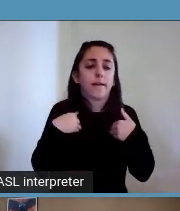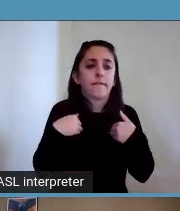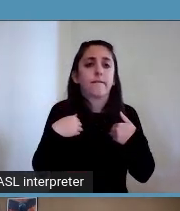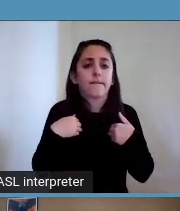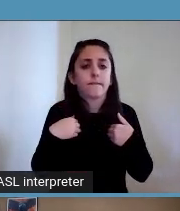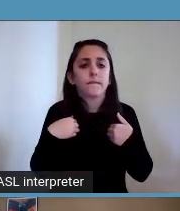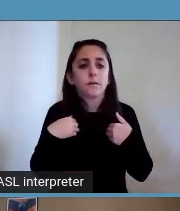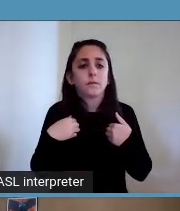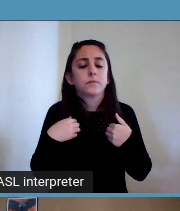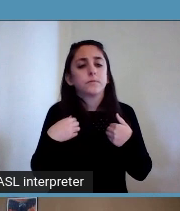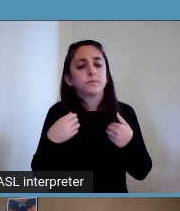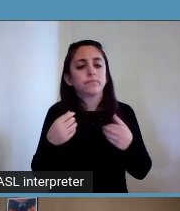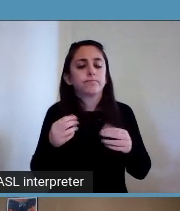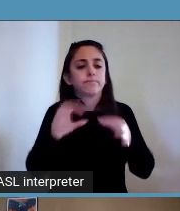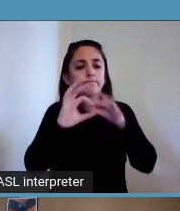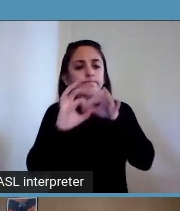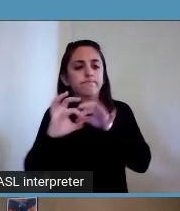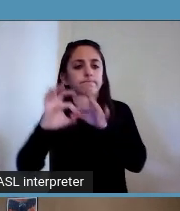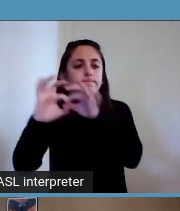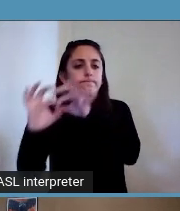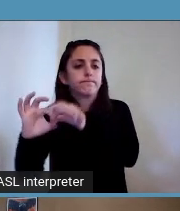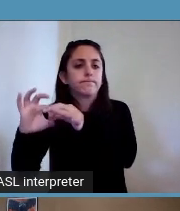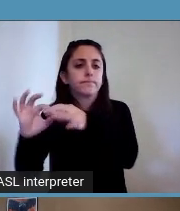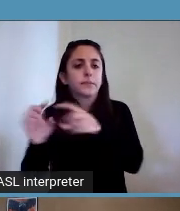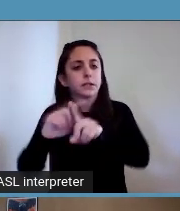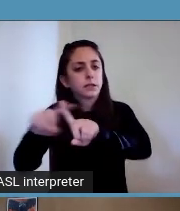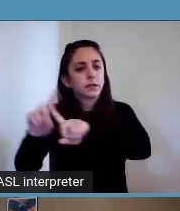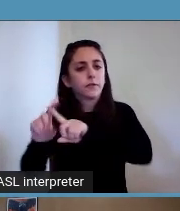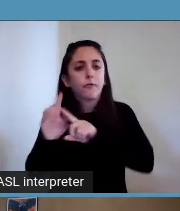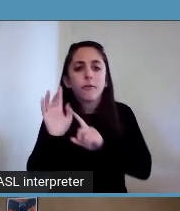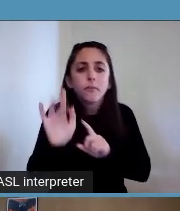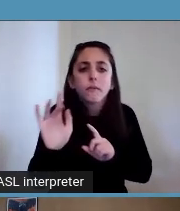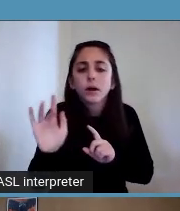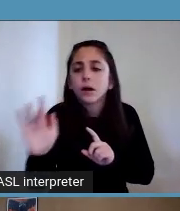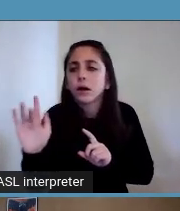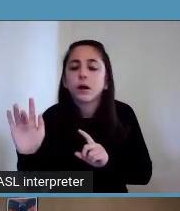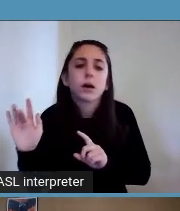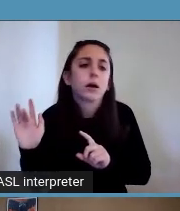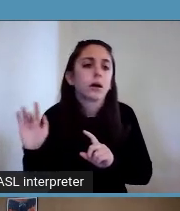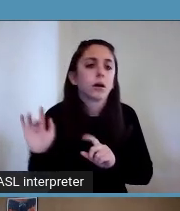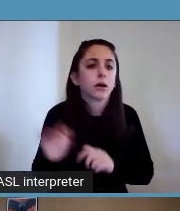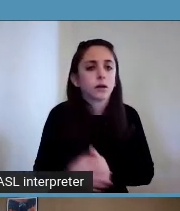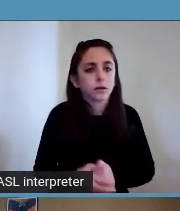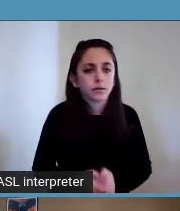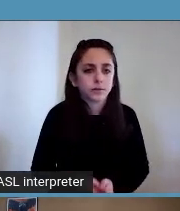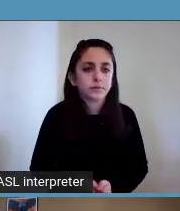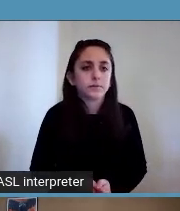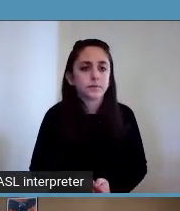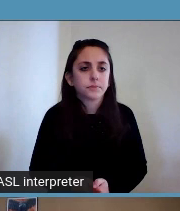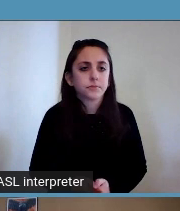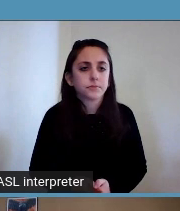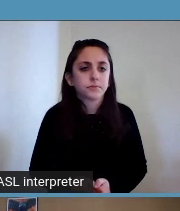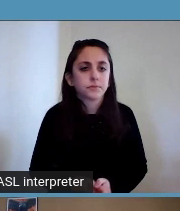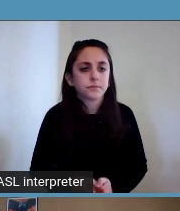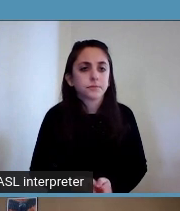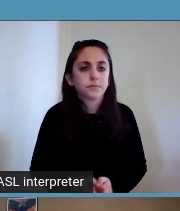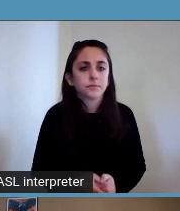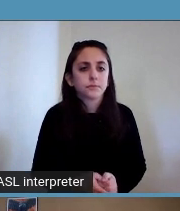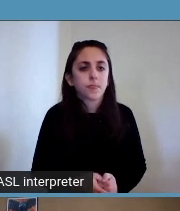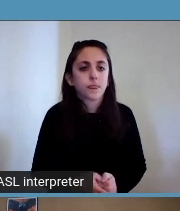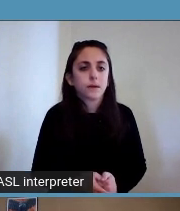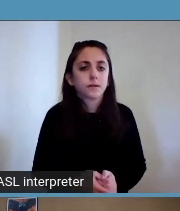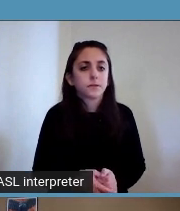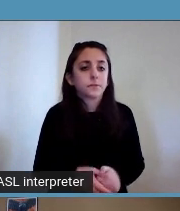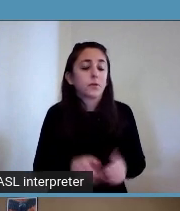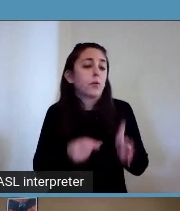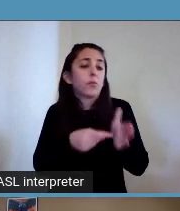tell people to link to from our social media accounts. So my blog and my podcast are our buttons on that link tree. And we didn't require a